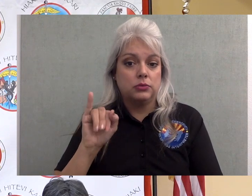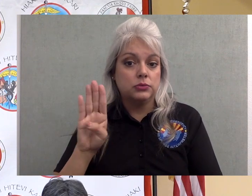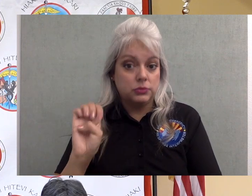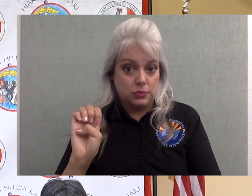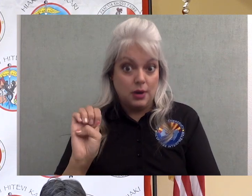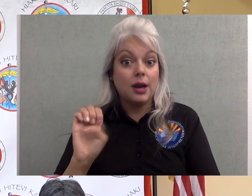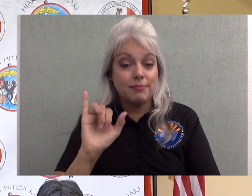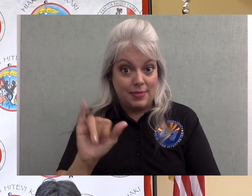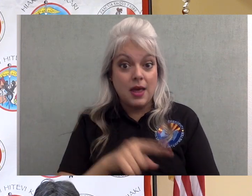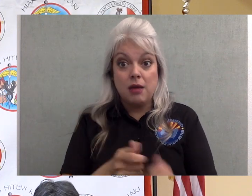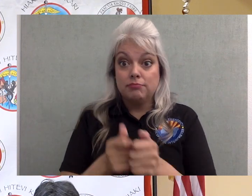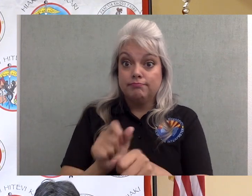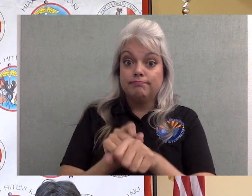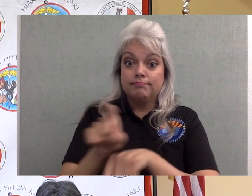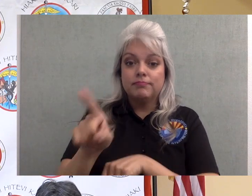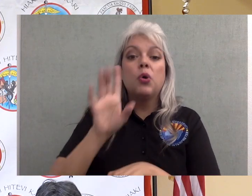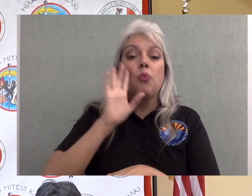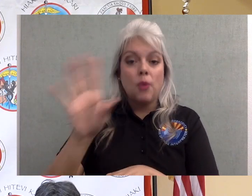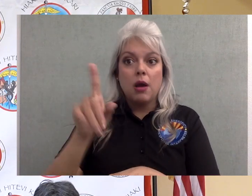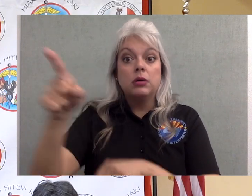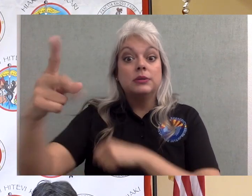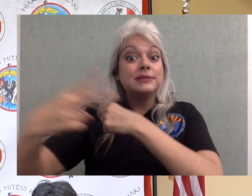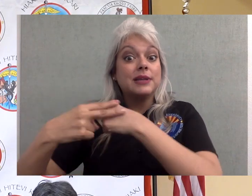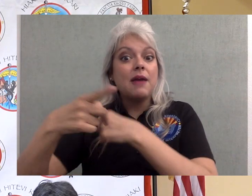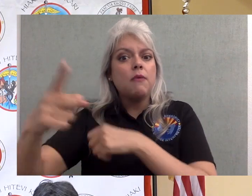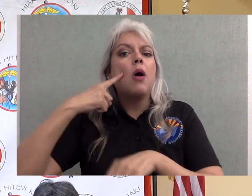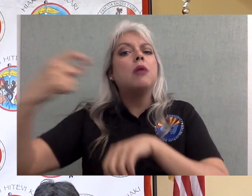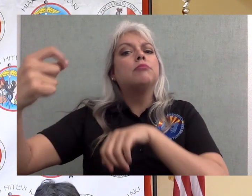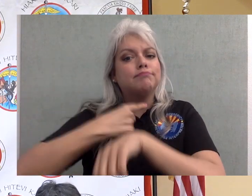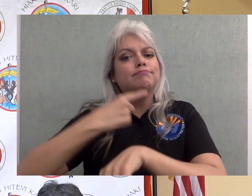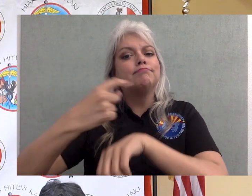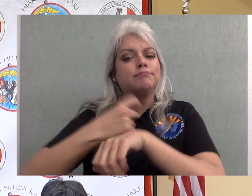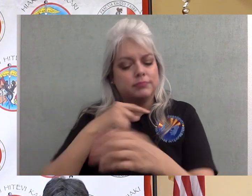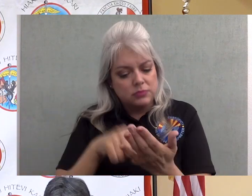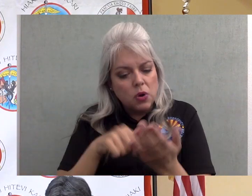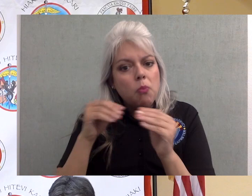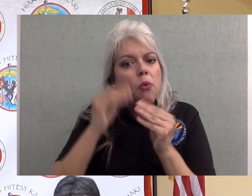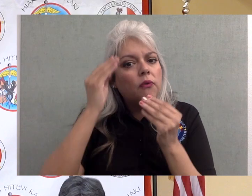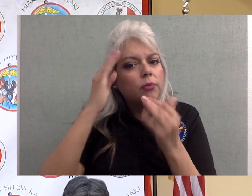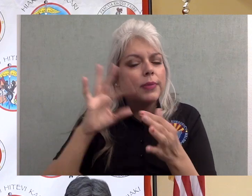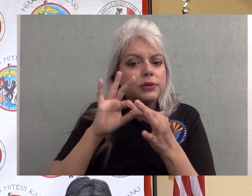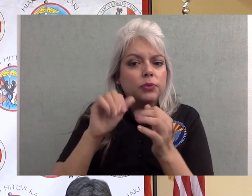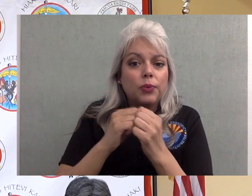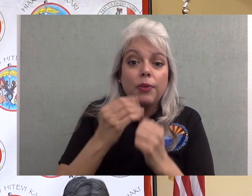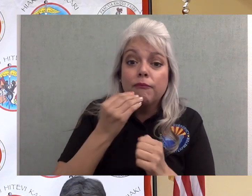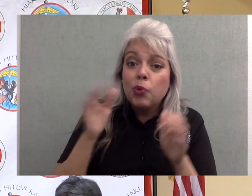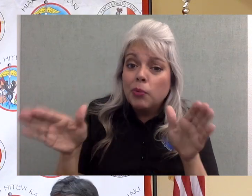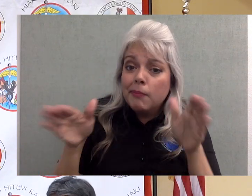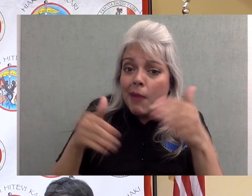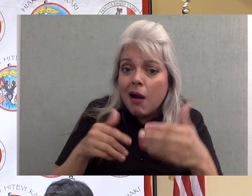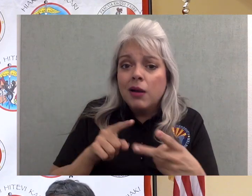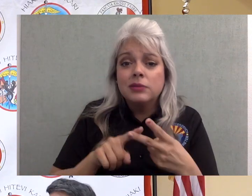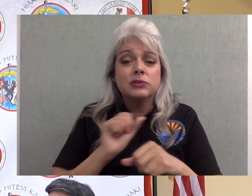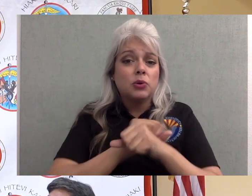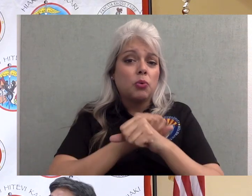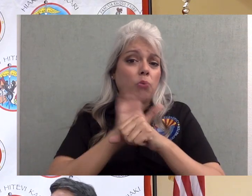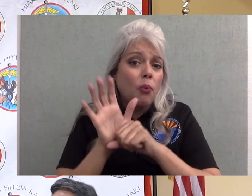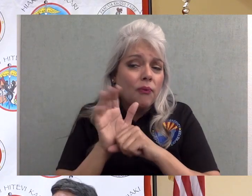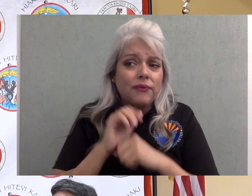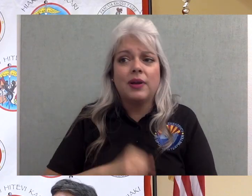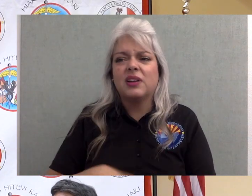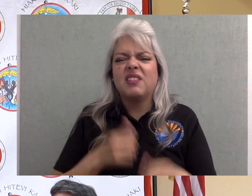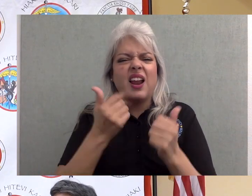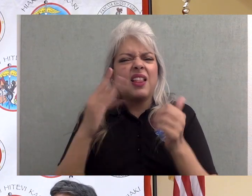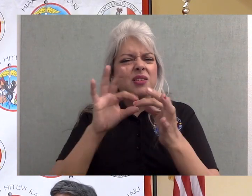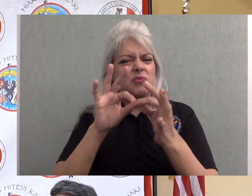888-777. And you'll receive a lot of this information and additional information about food box delivery, just anything that's